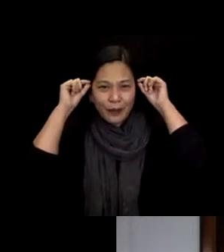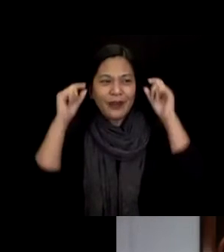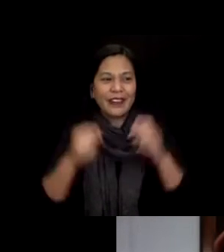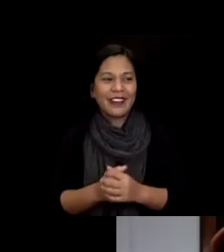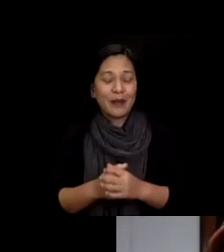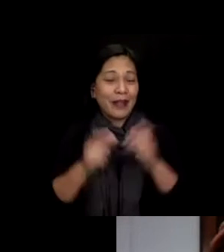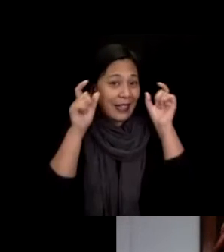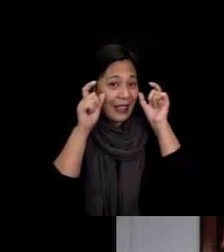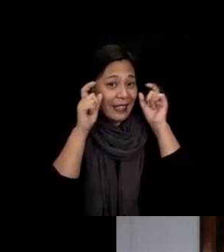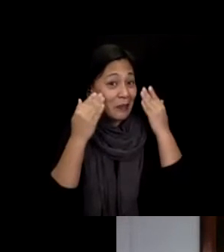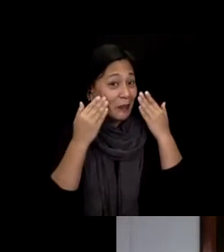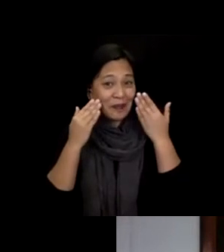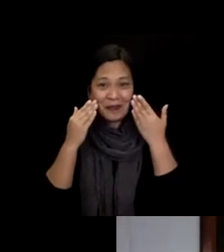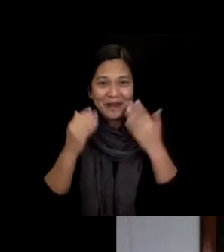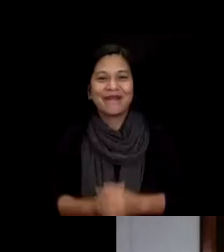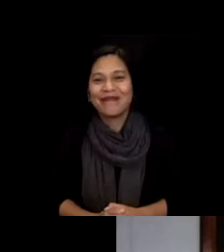sure.